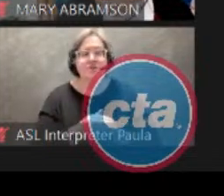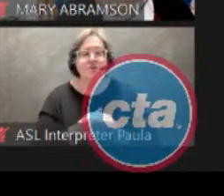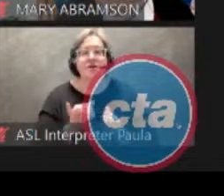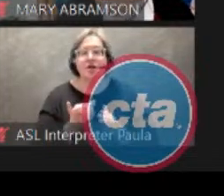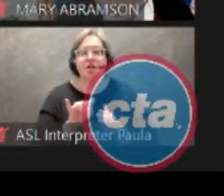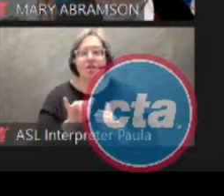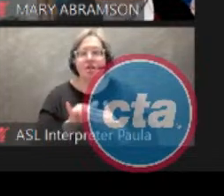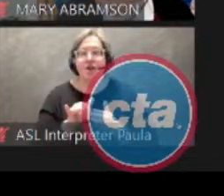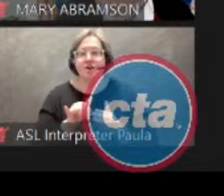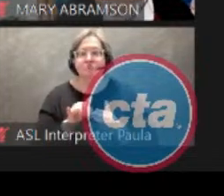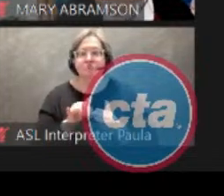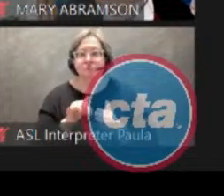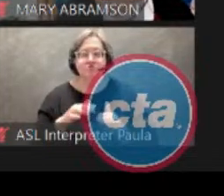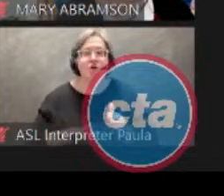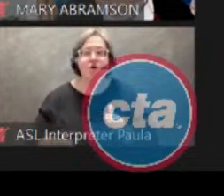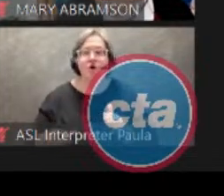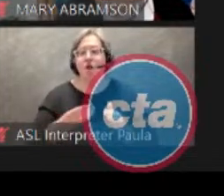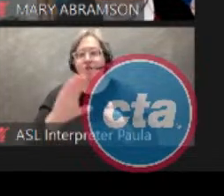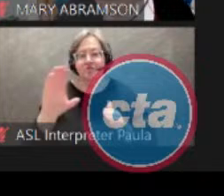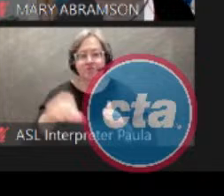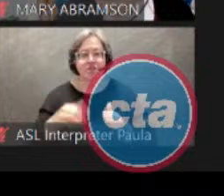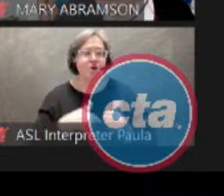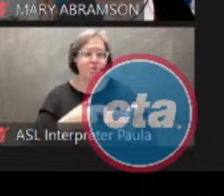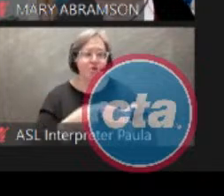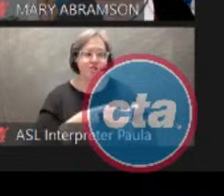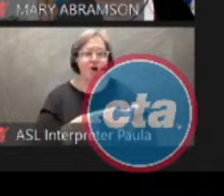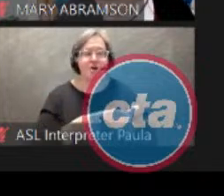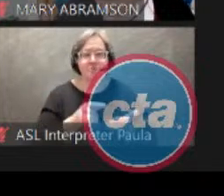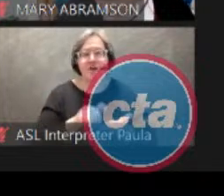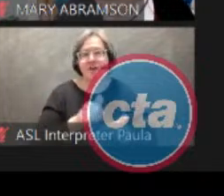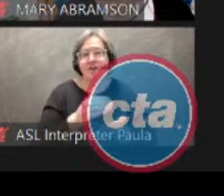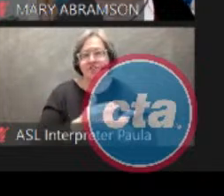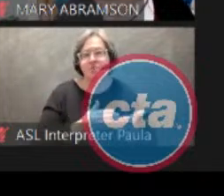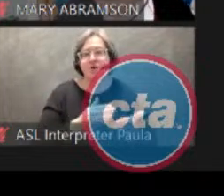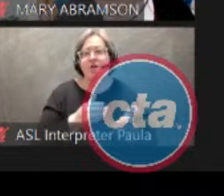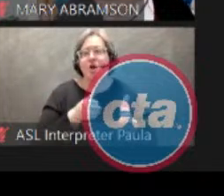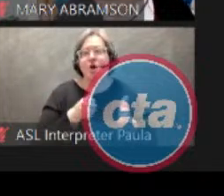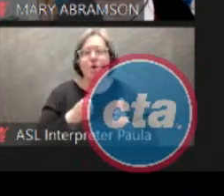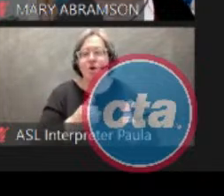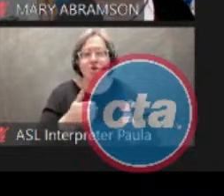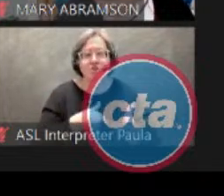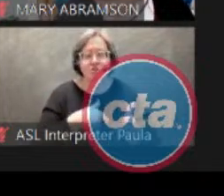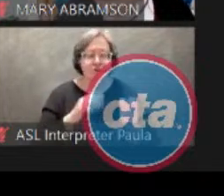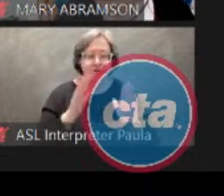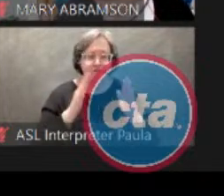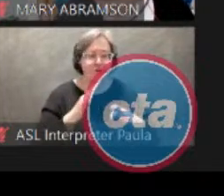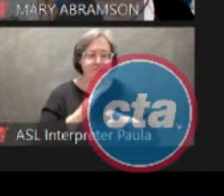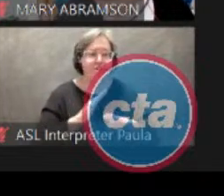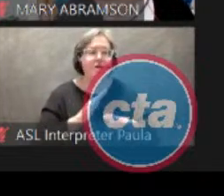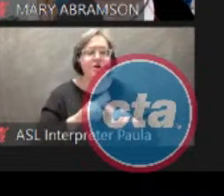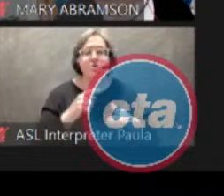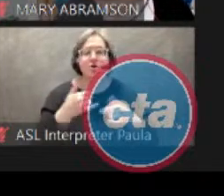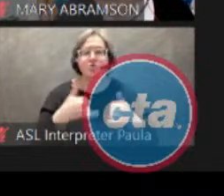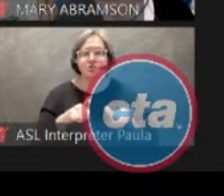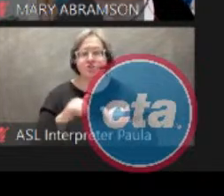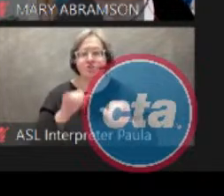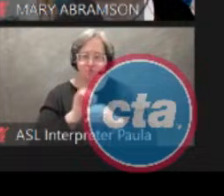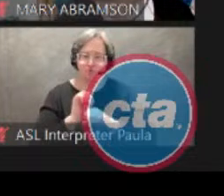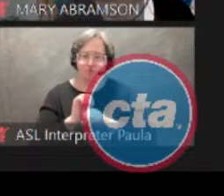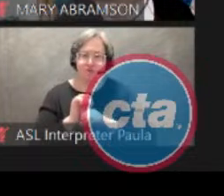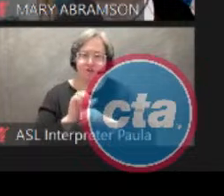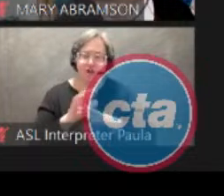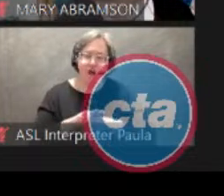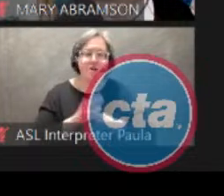the city. And so as we talk about these corridors, these are some of the corridors that we're focused on, but it doesn't mean that we're not looking at bus priority treatments in